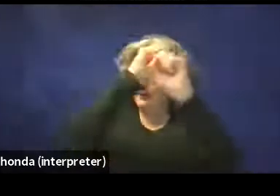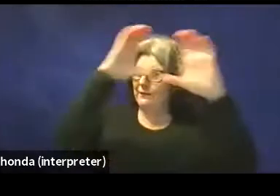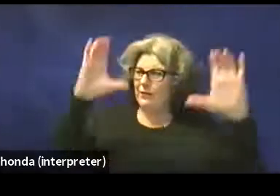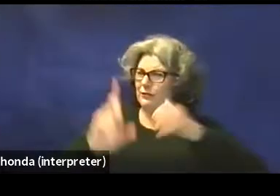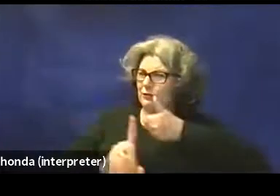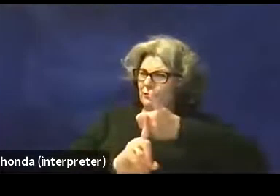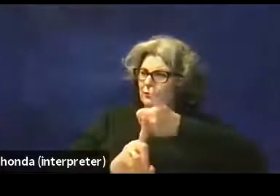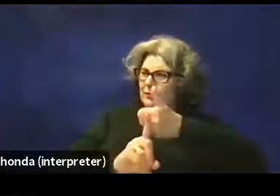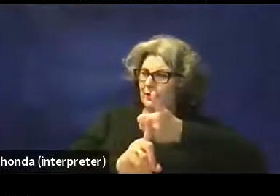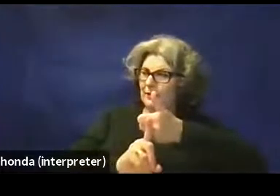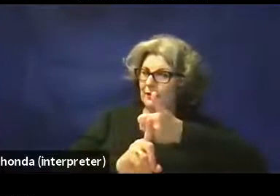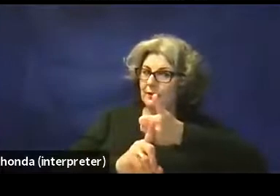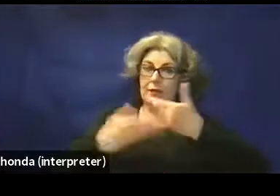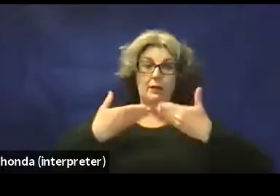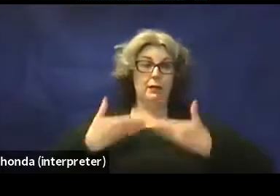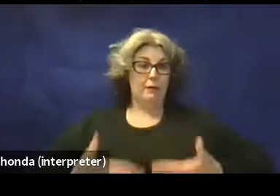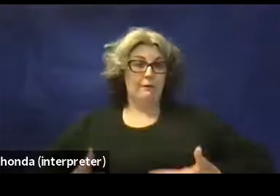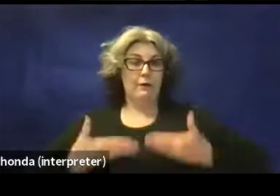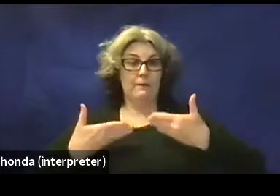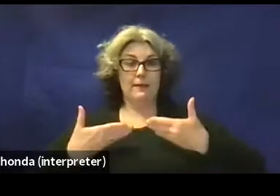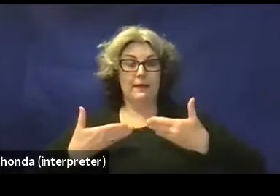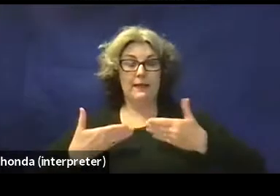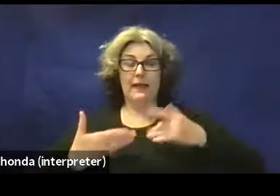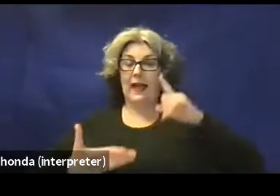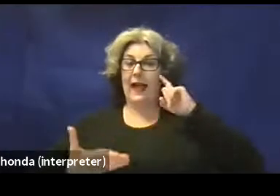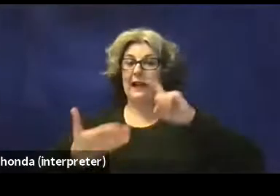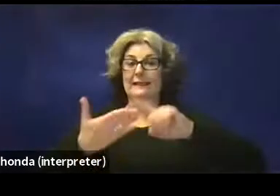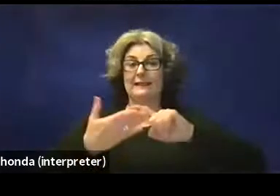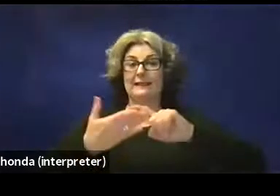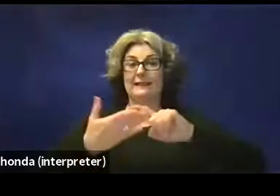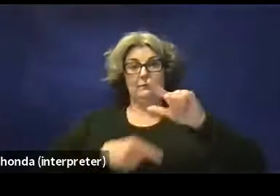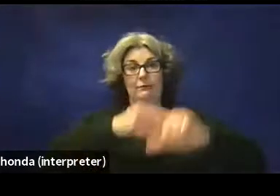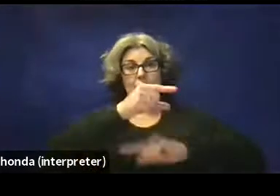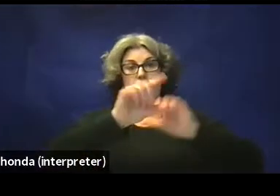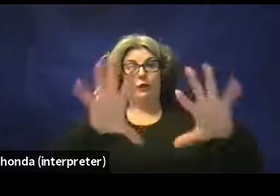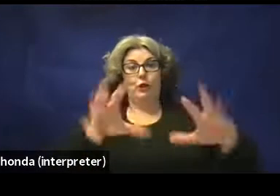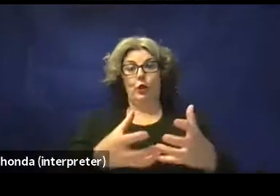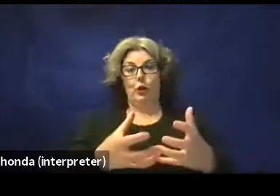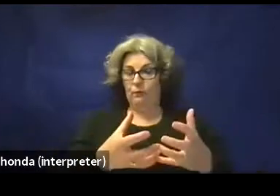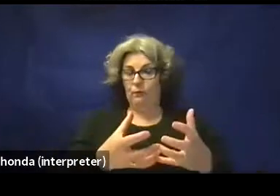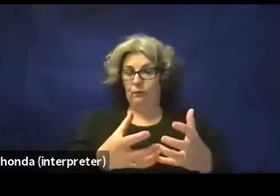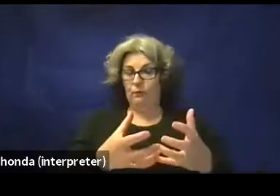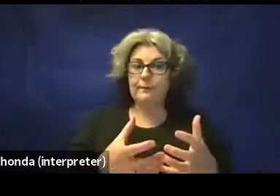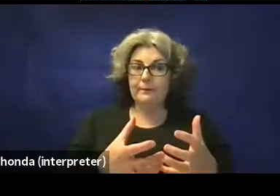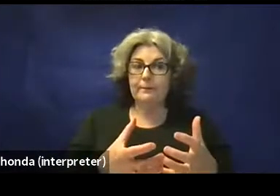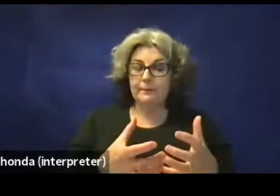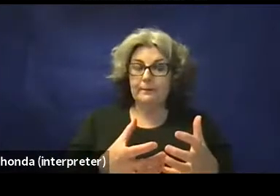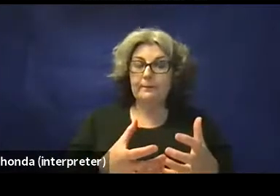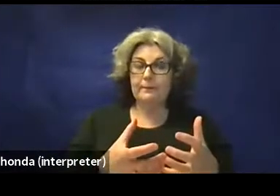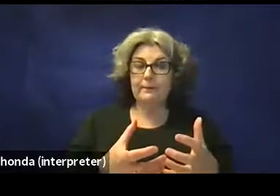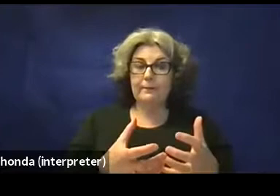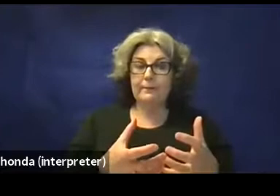So I think, for me, that's something that I see globally, and I see, again, from the upper